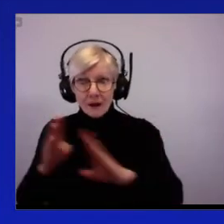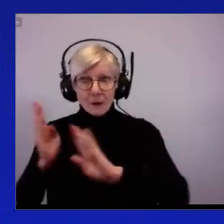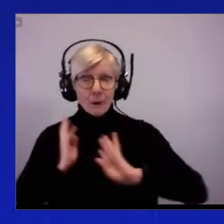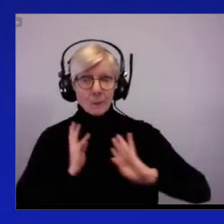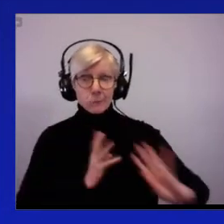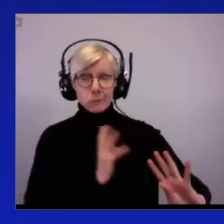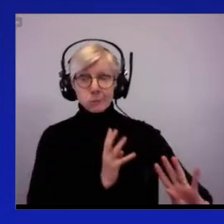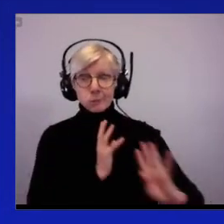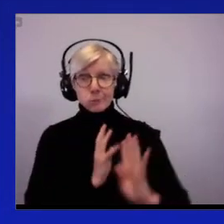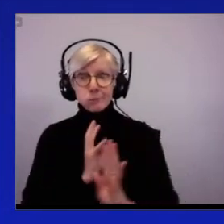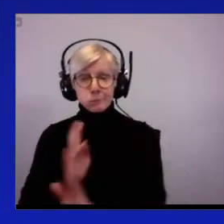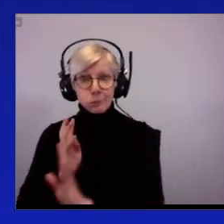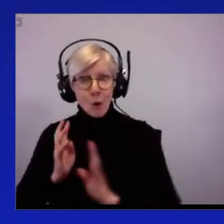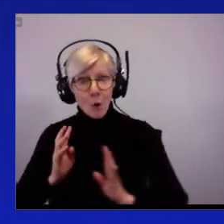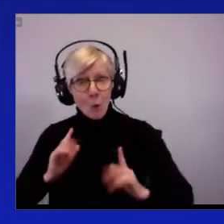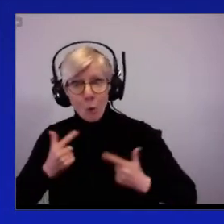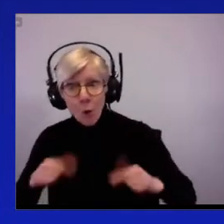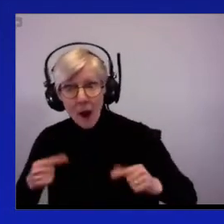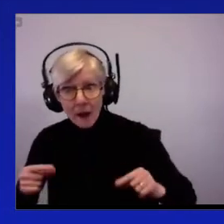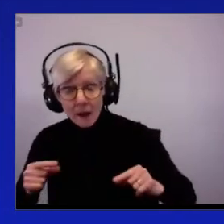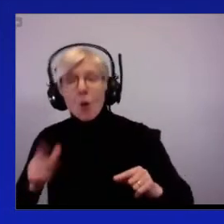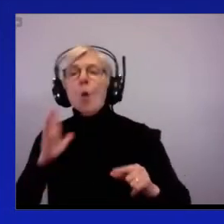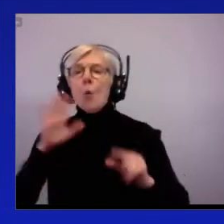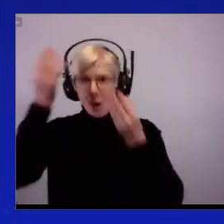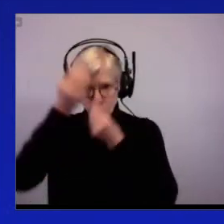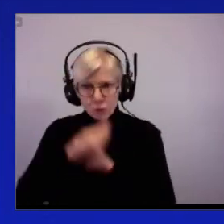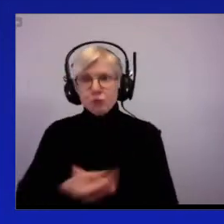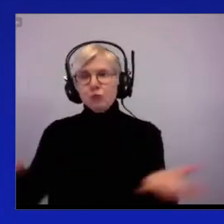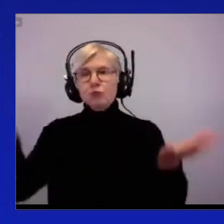for that will be communicated through all our public